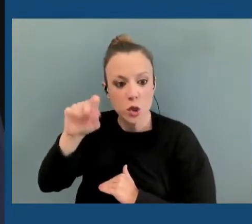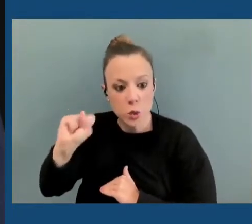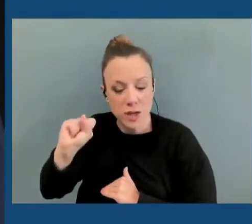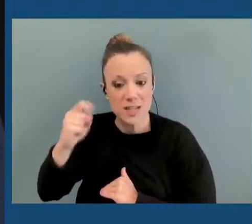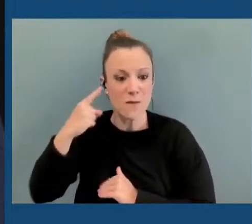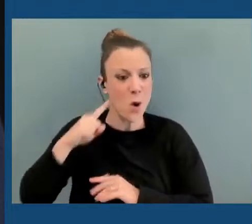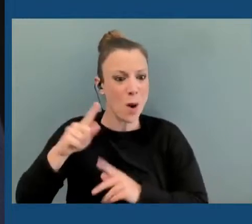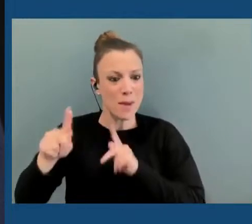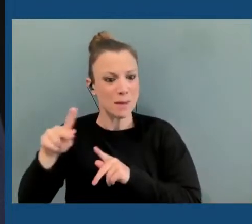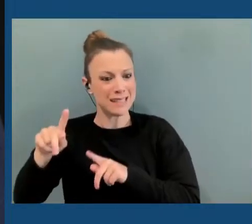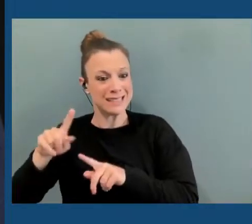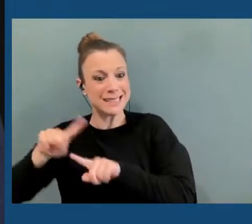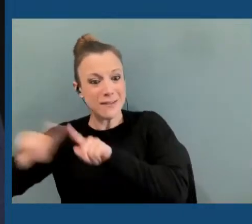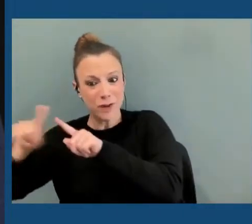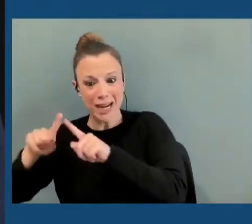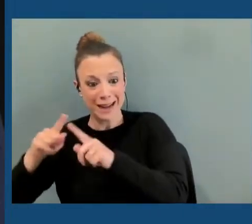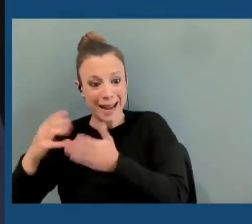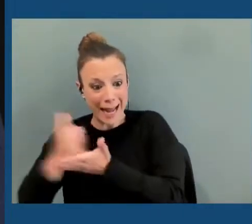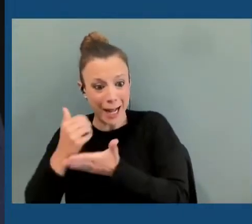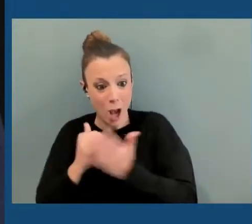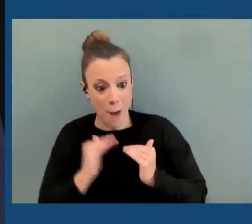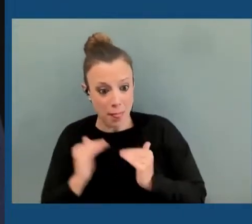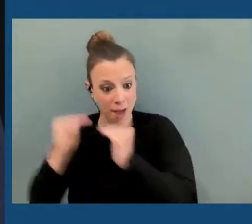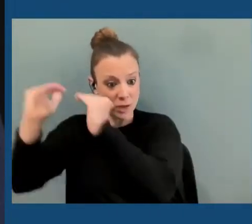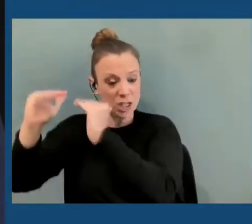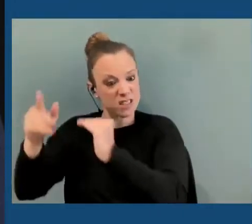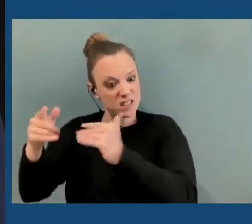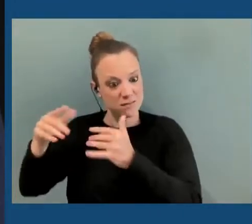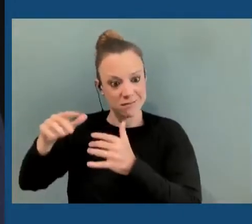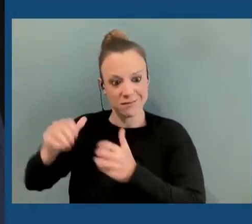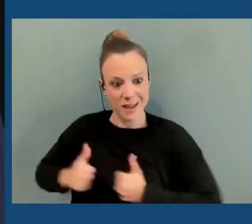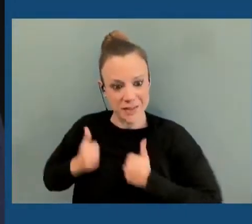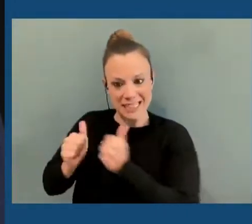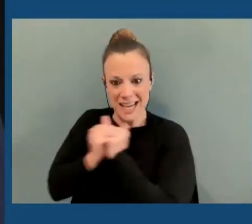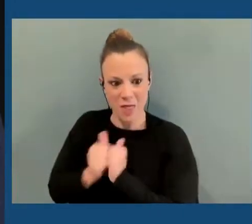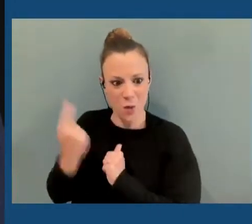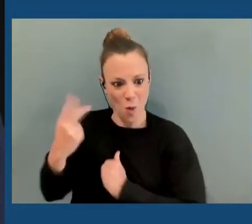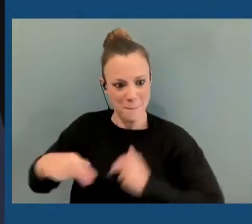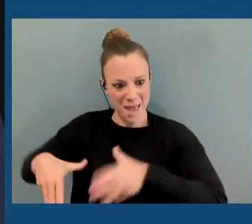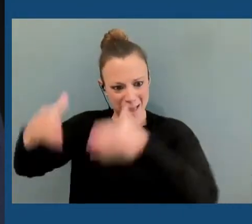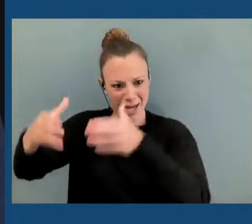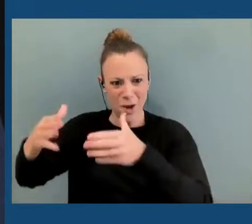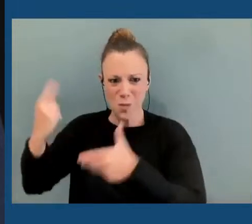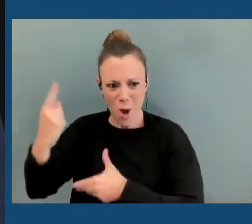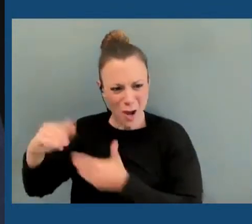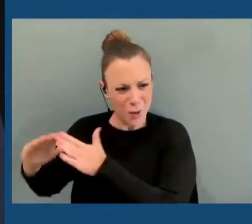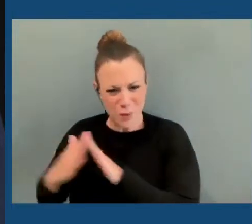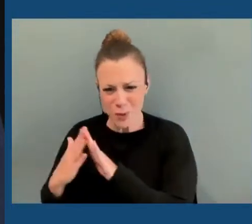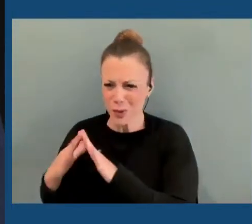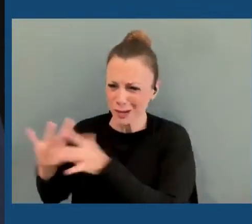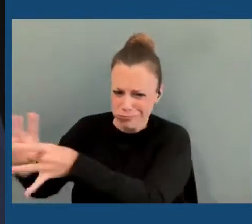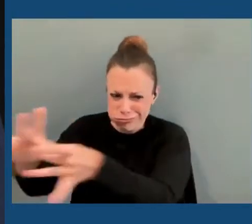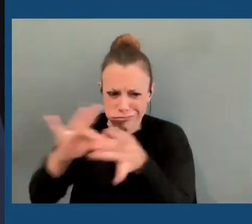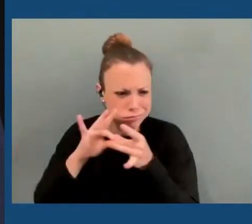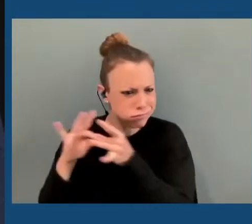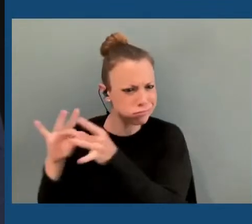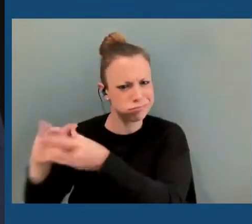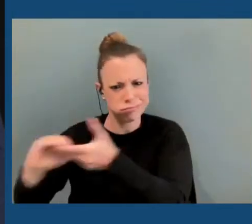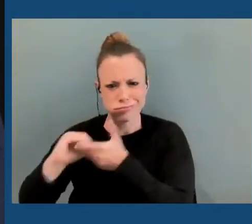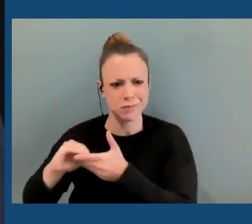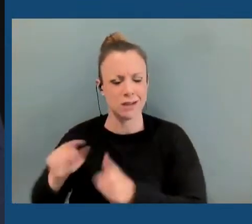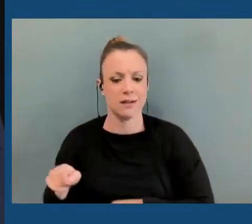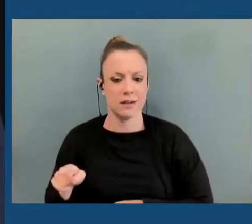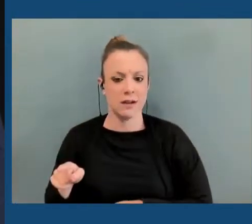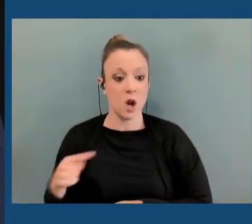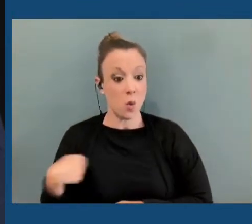living together and the people who are working. It's going to be an incredibly vibrant community. and we knit them together. We also need some green space